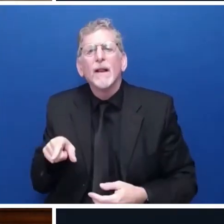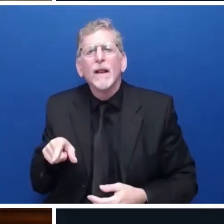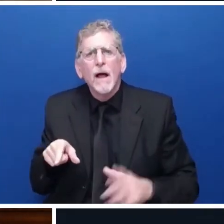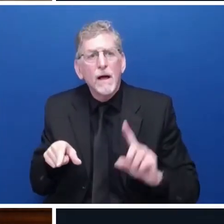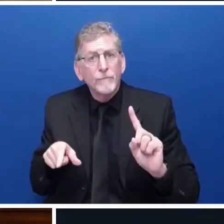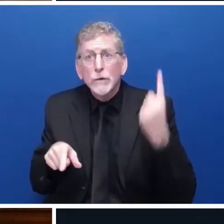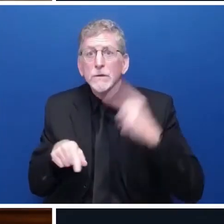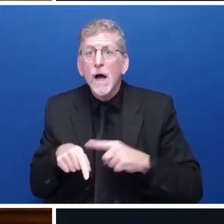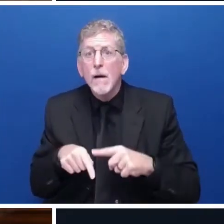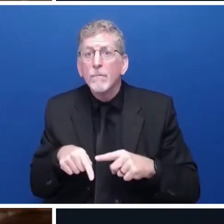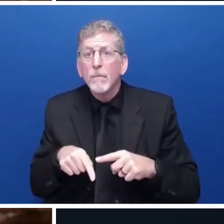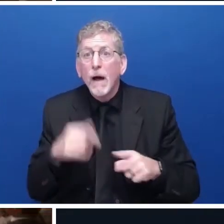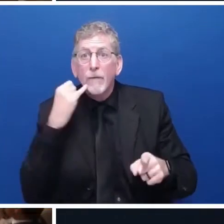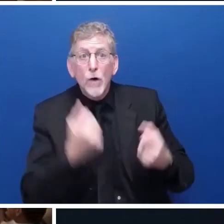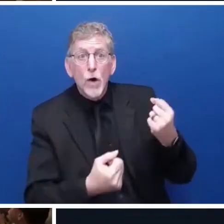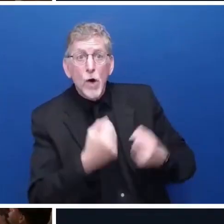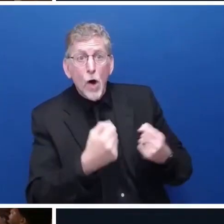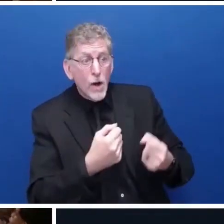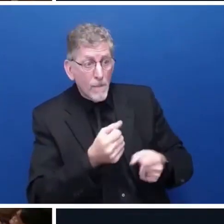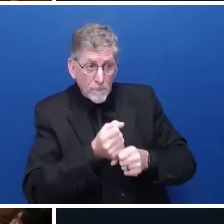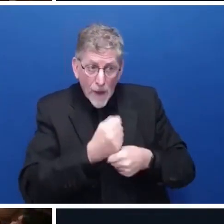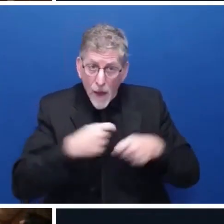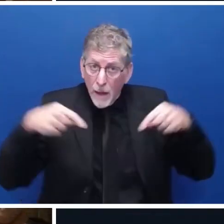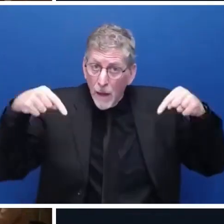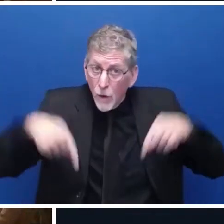in America.